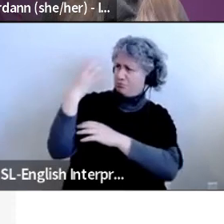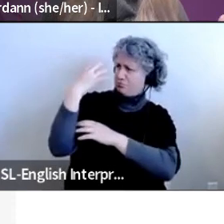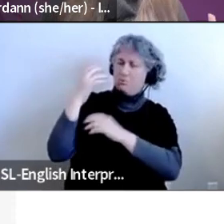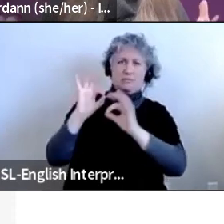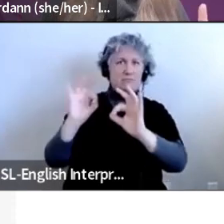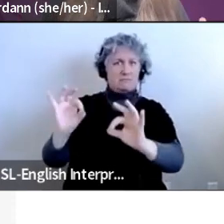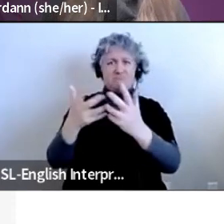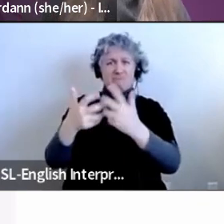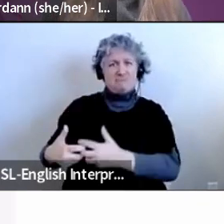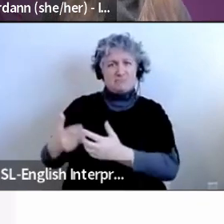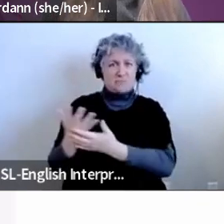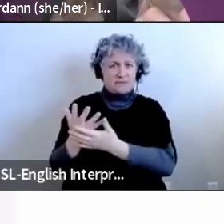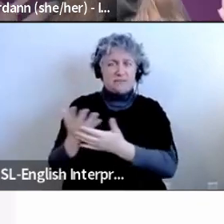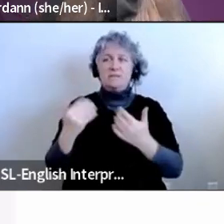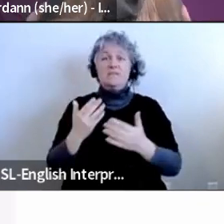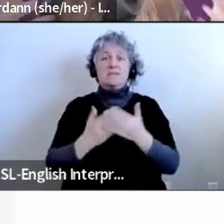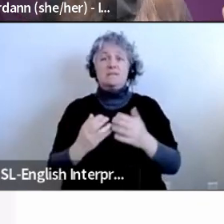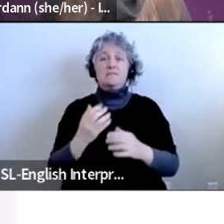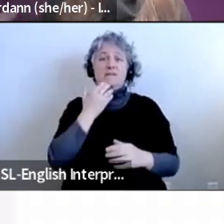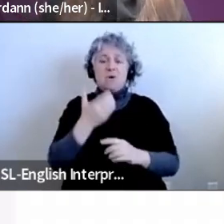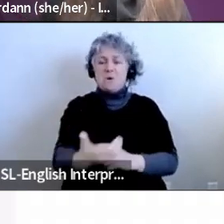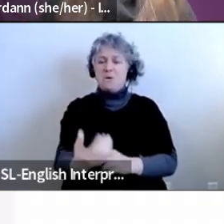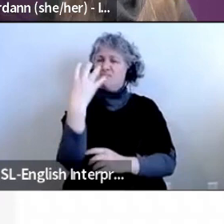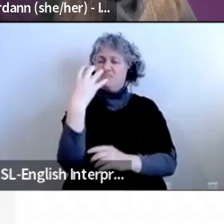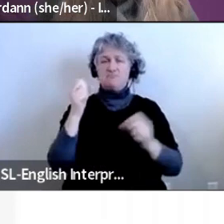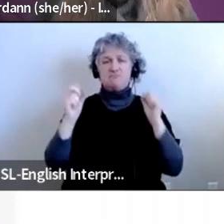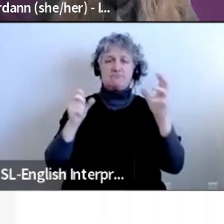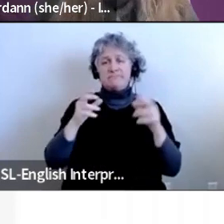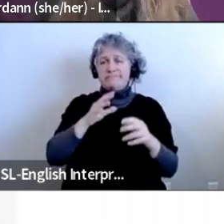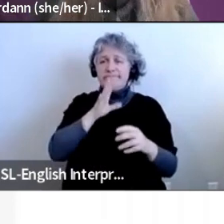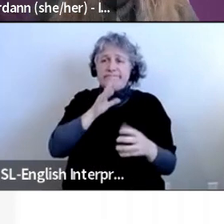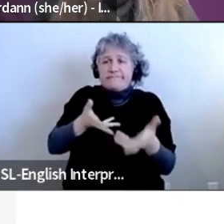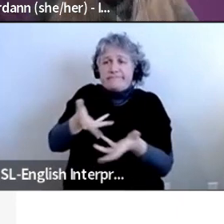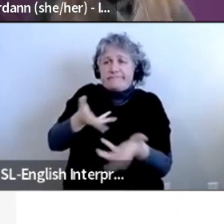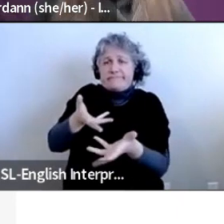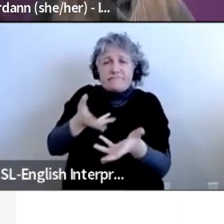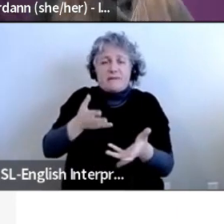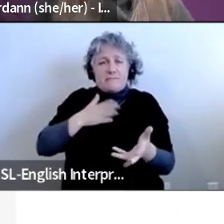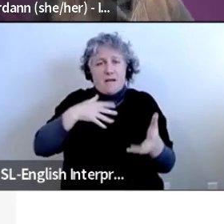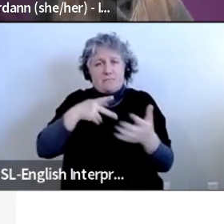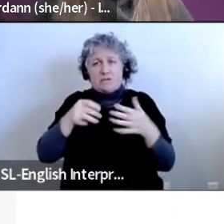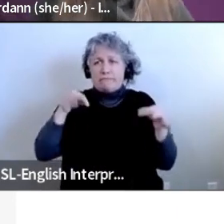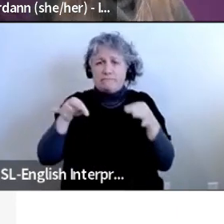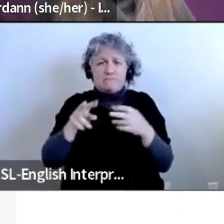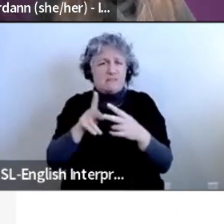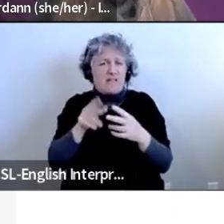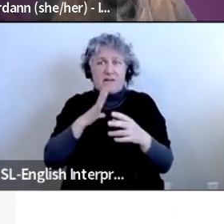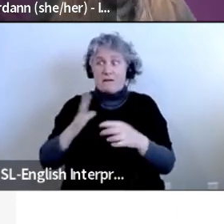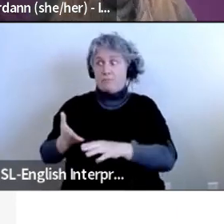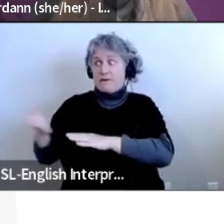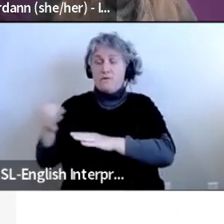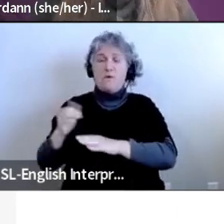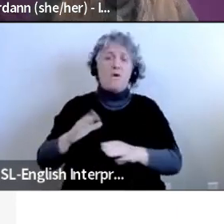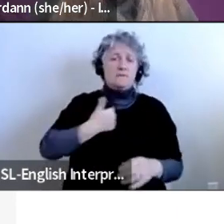filmed a video on their phone, just more articulation of their project. Either option is fine. You're totally welcome to